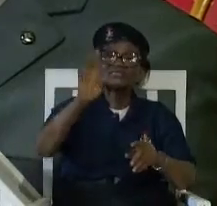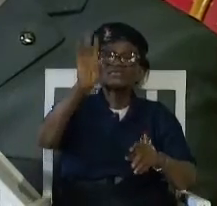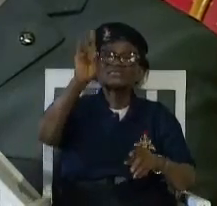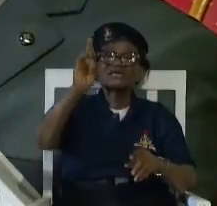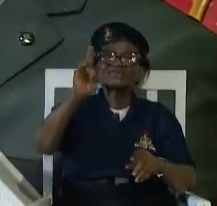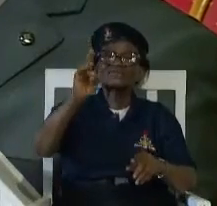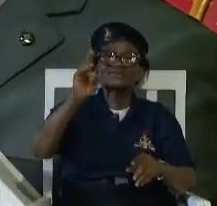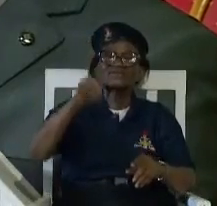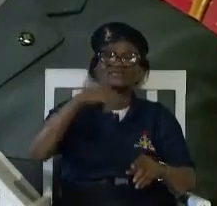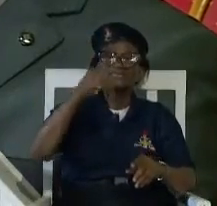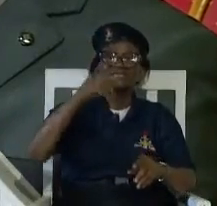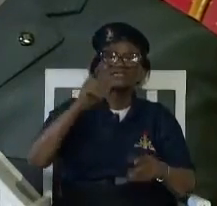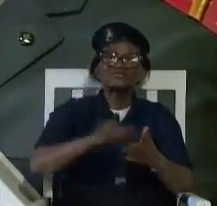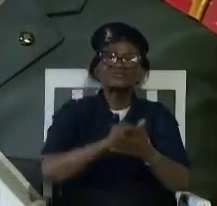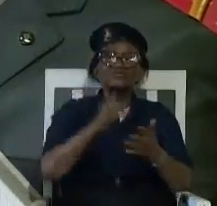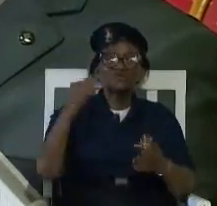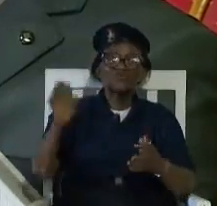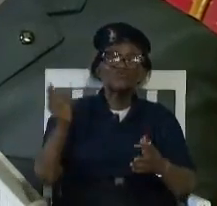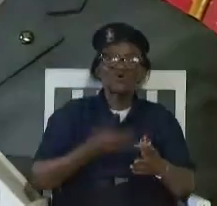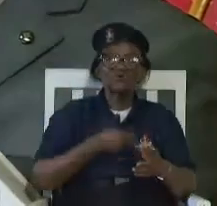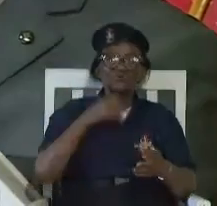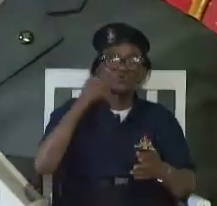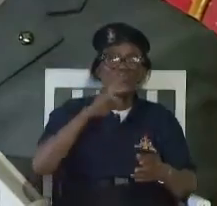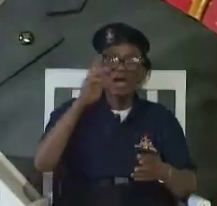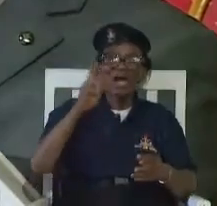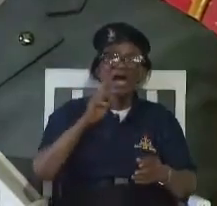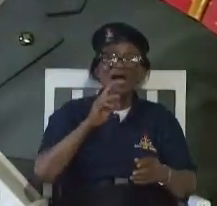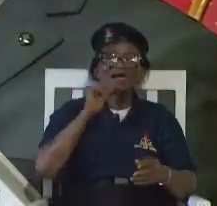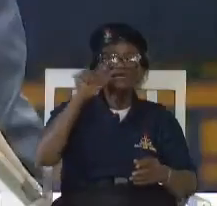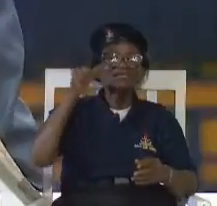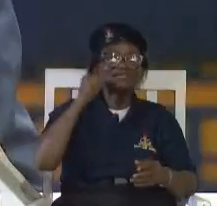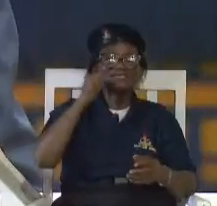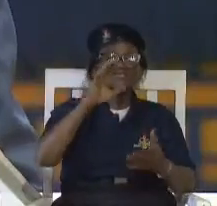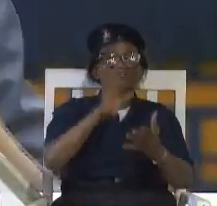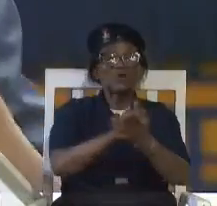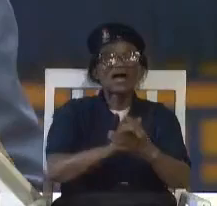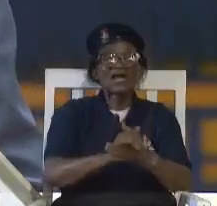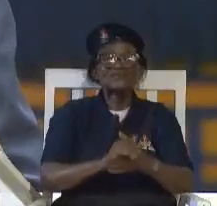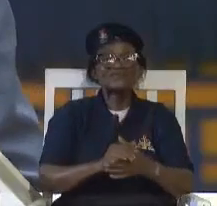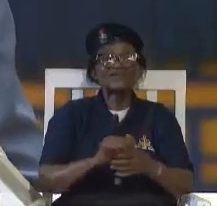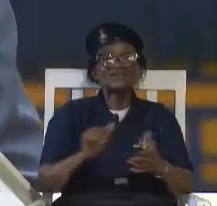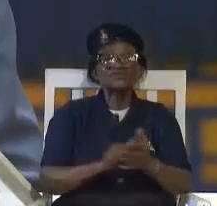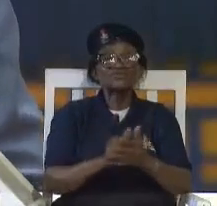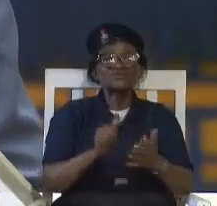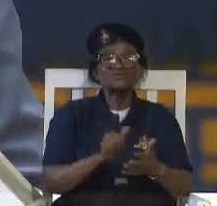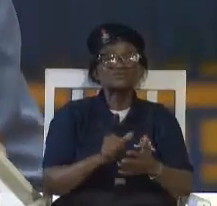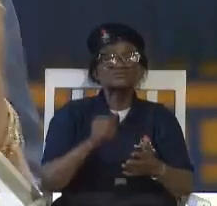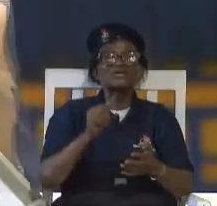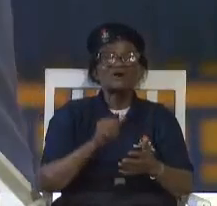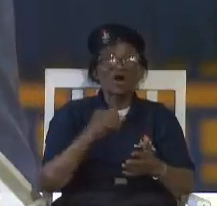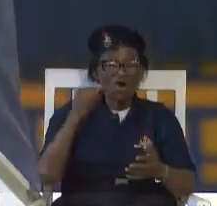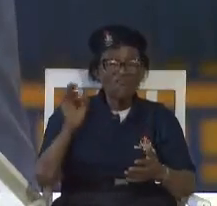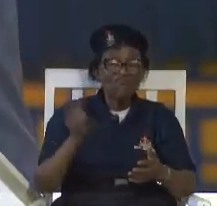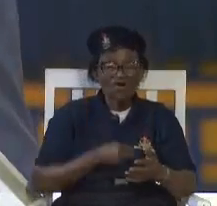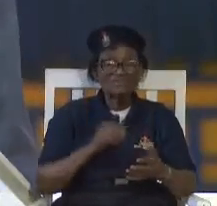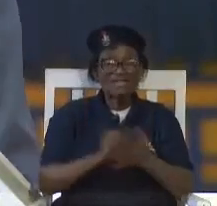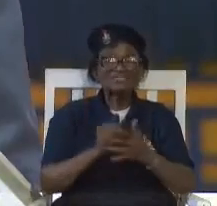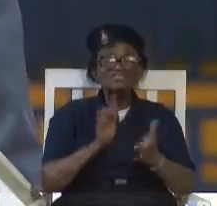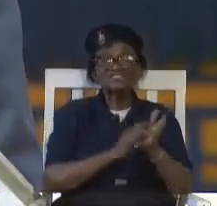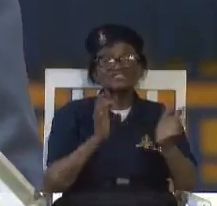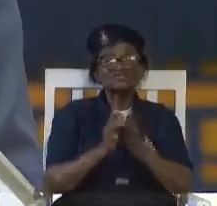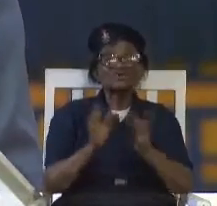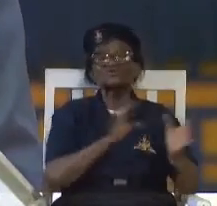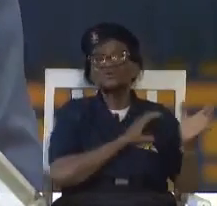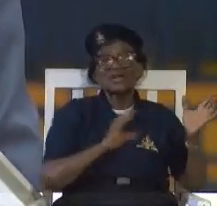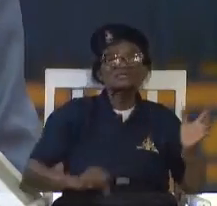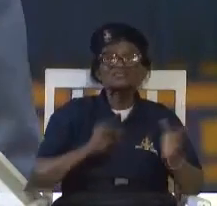Ephesians 5:27, he said, those of us who are his bride, those of us that Jesus is coming back for, must